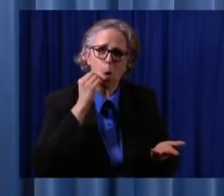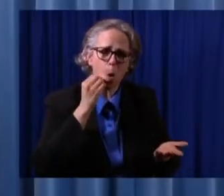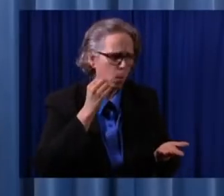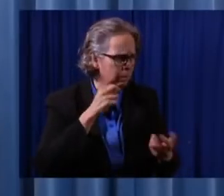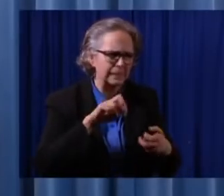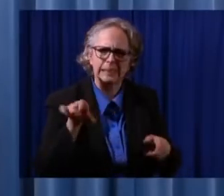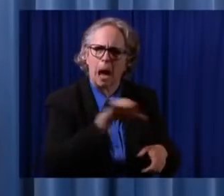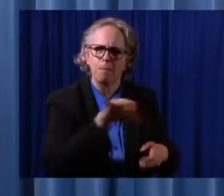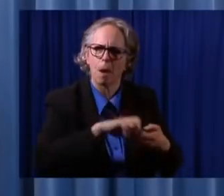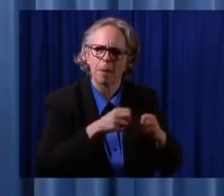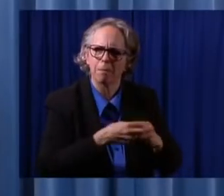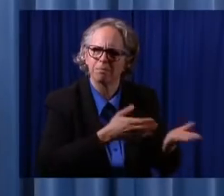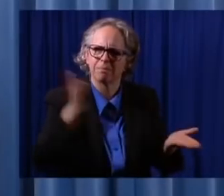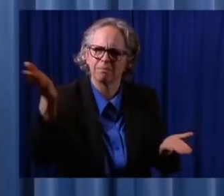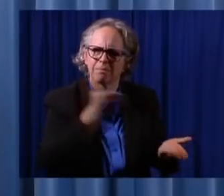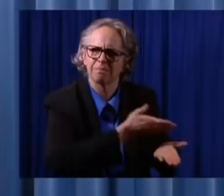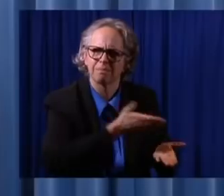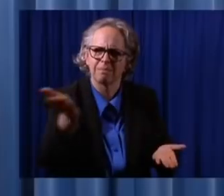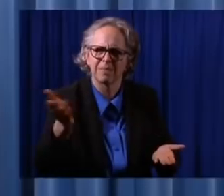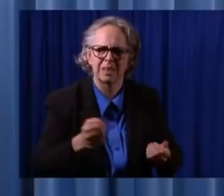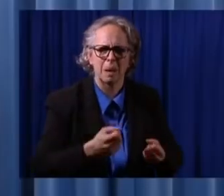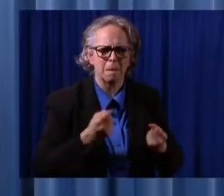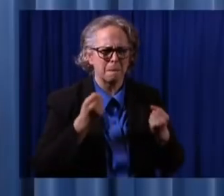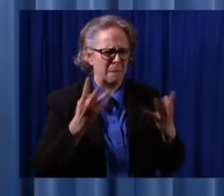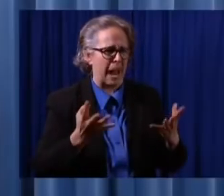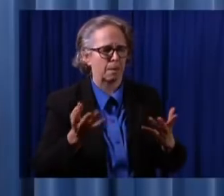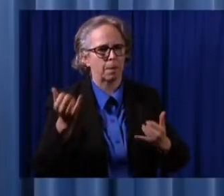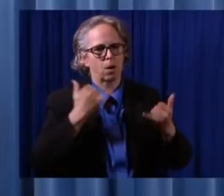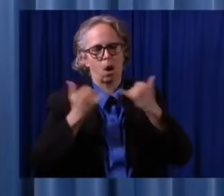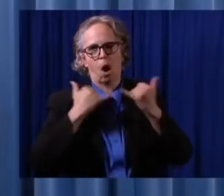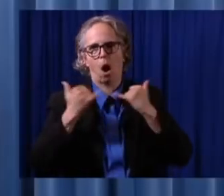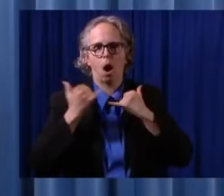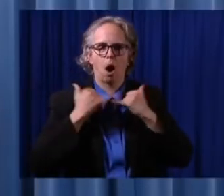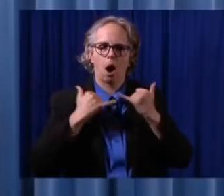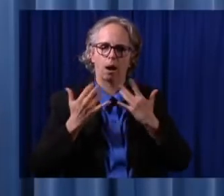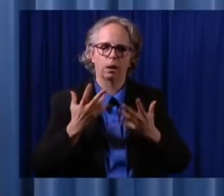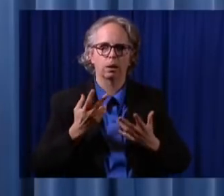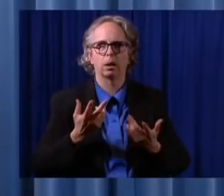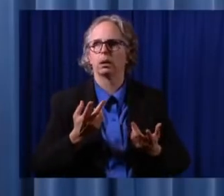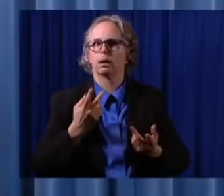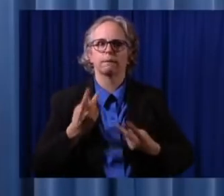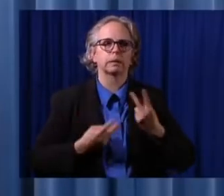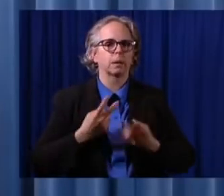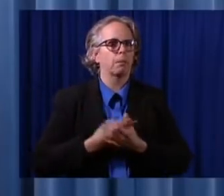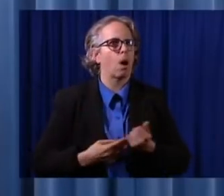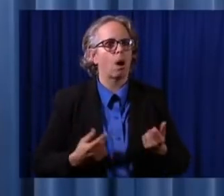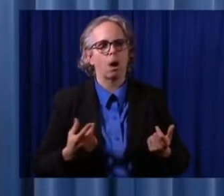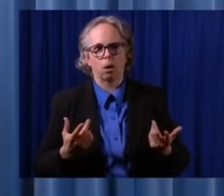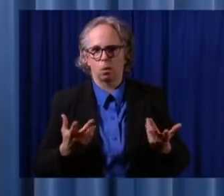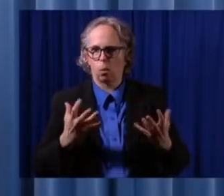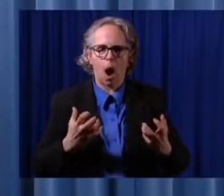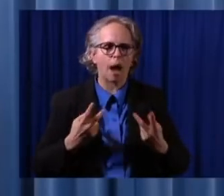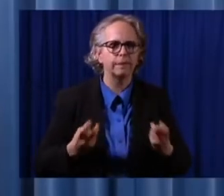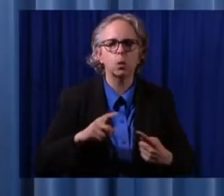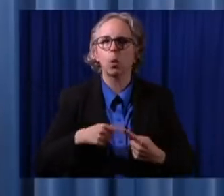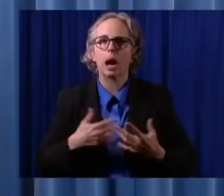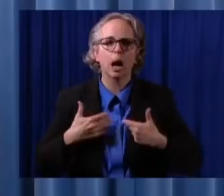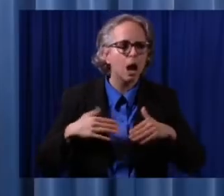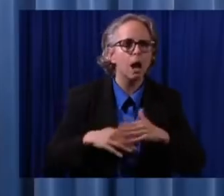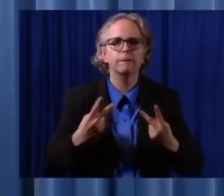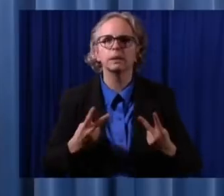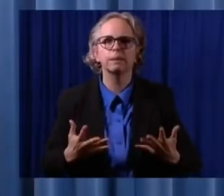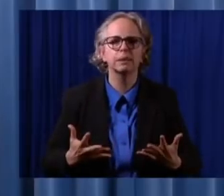of calls, letters, emails about that, and this is something that we are working